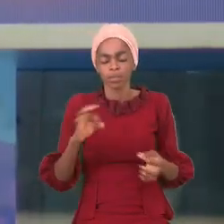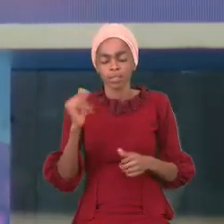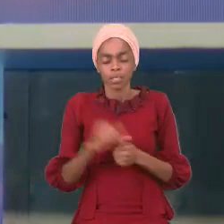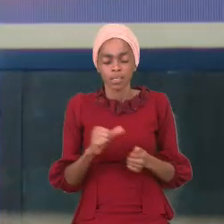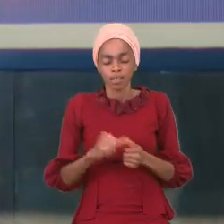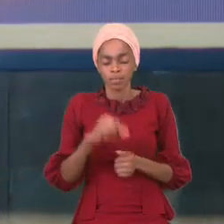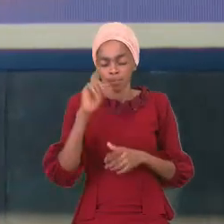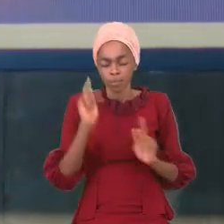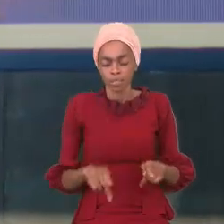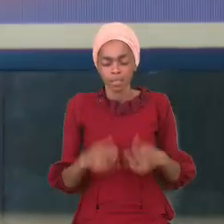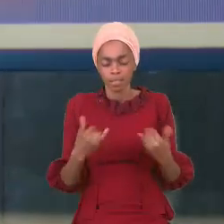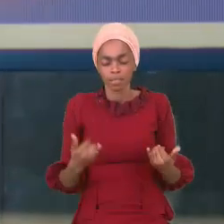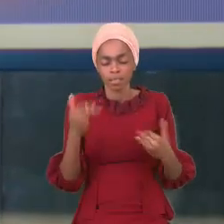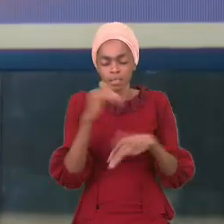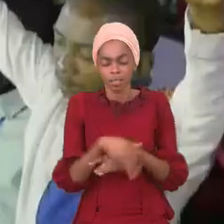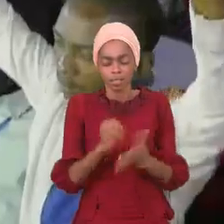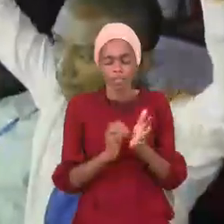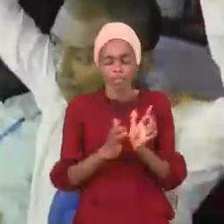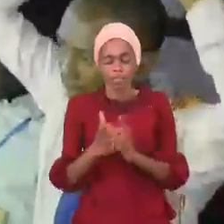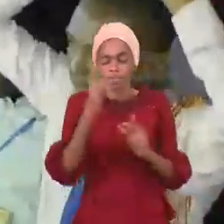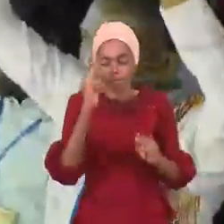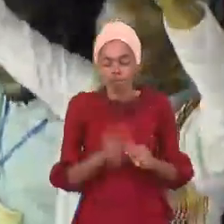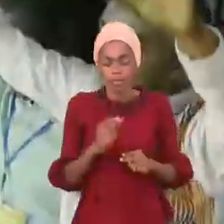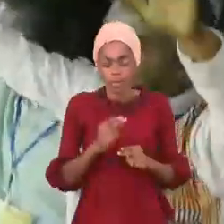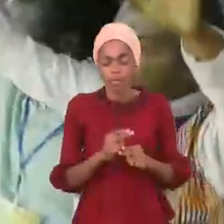everyone today, in Jesus' name.